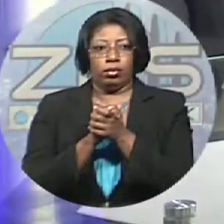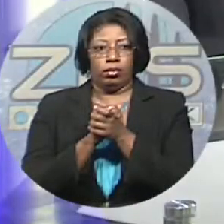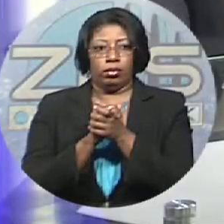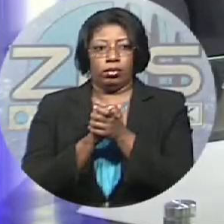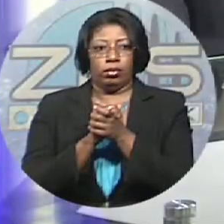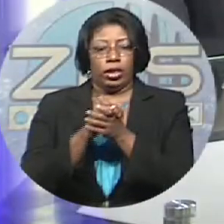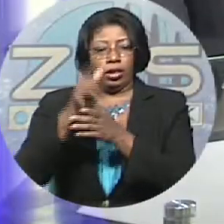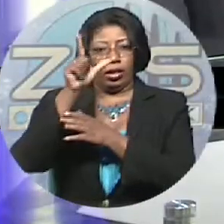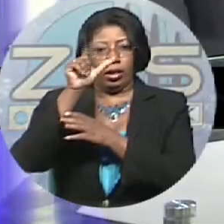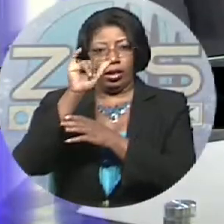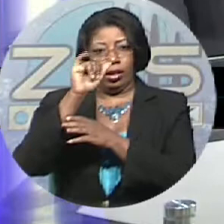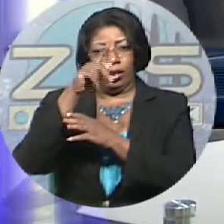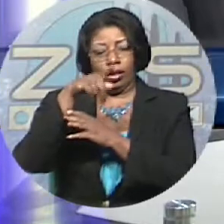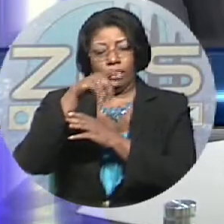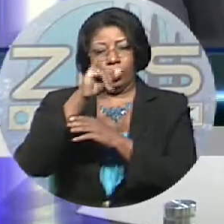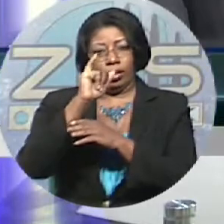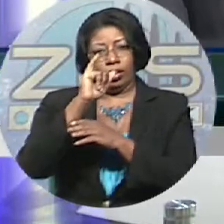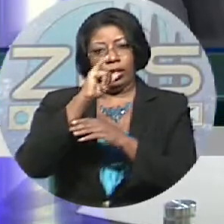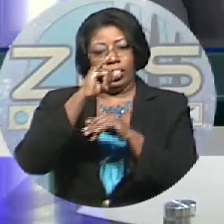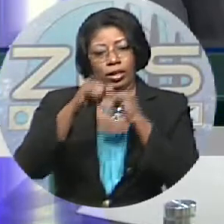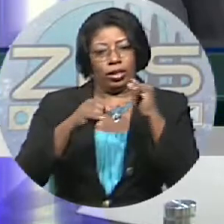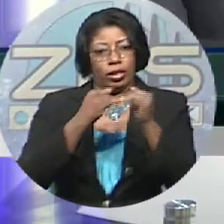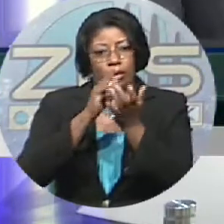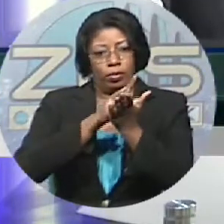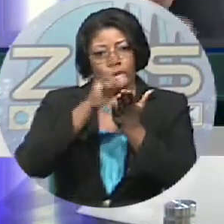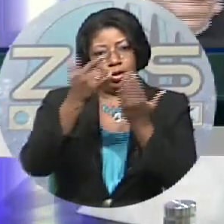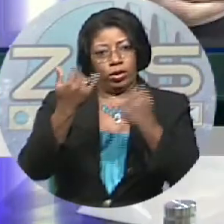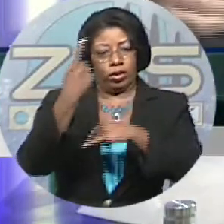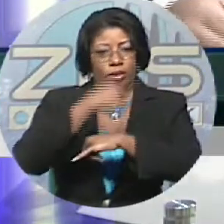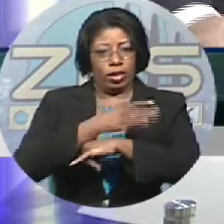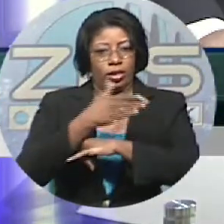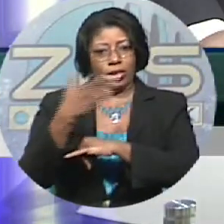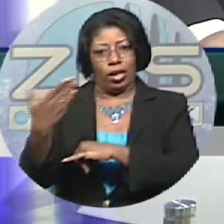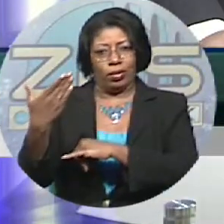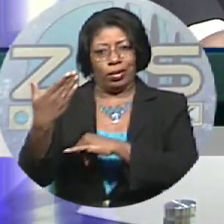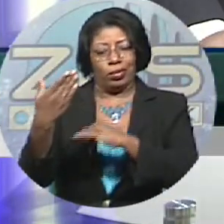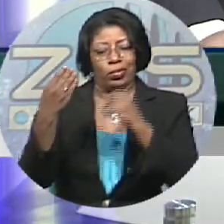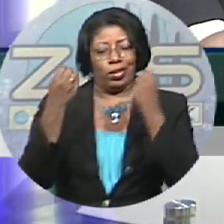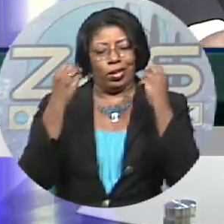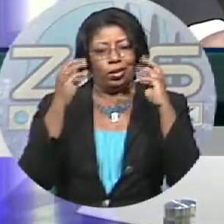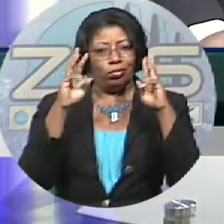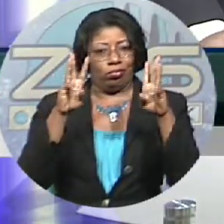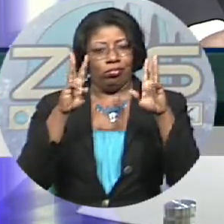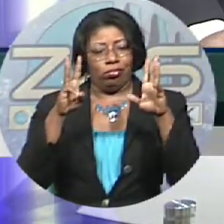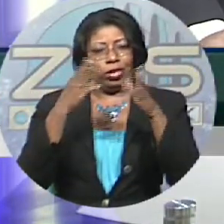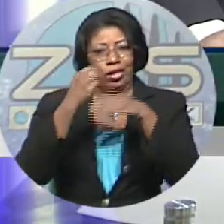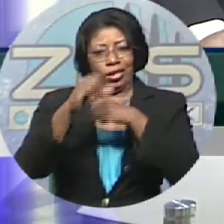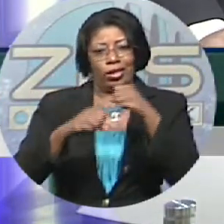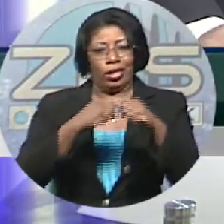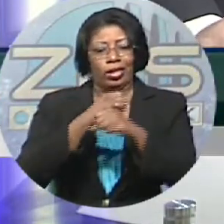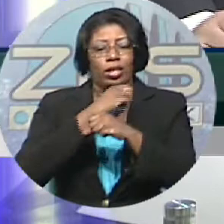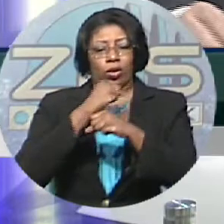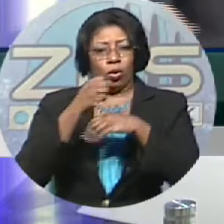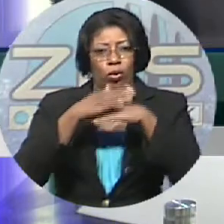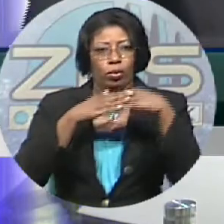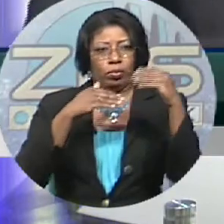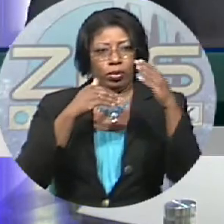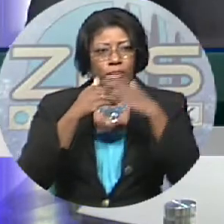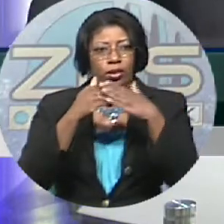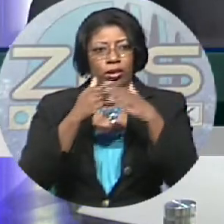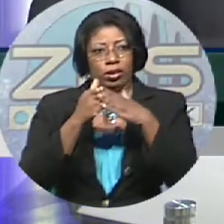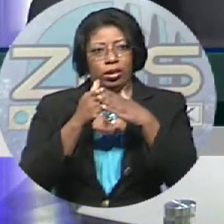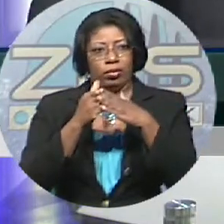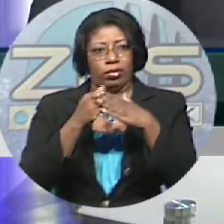The Linden Pinland International Airport today is now something to be admired after 4 years. The old building had been called